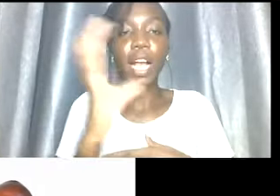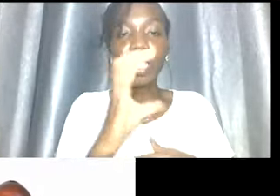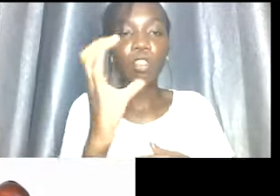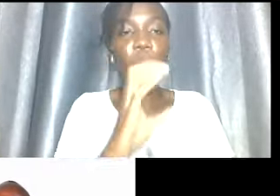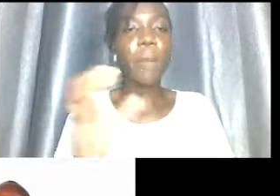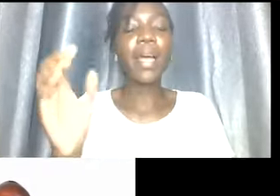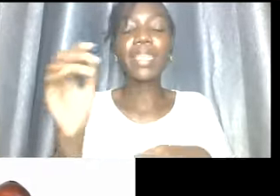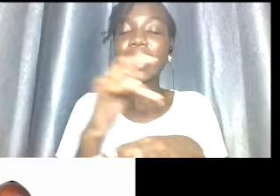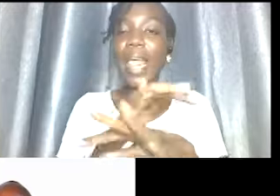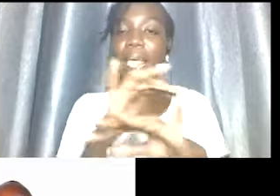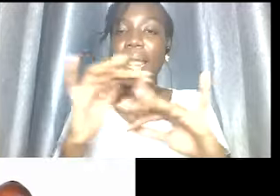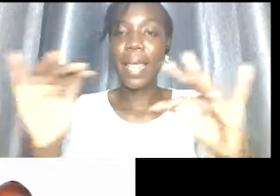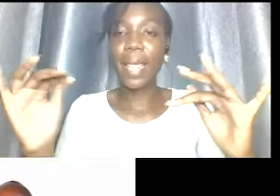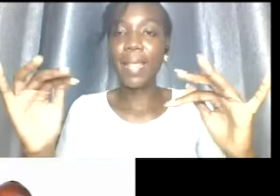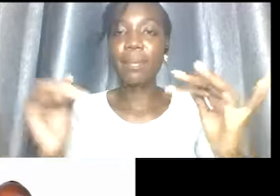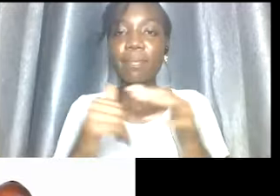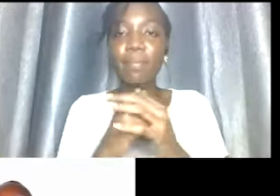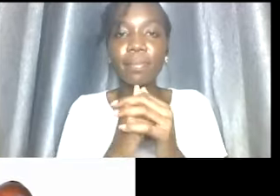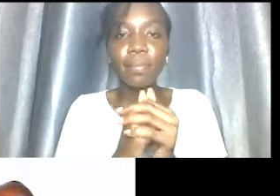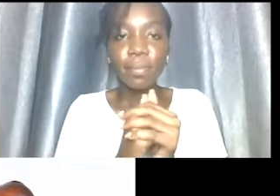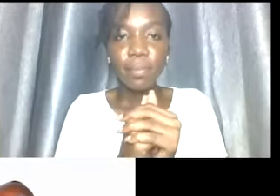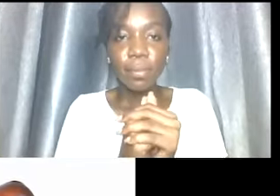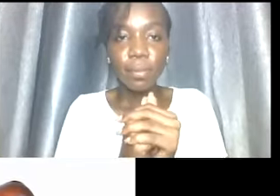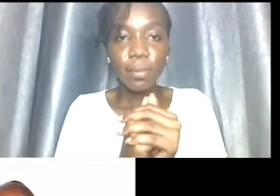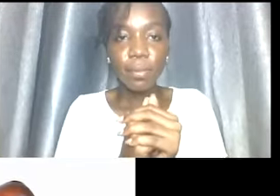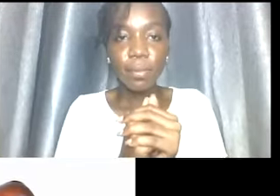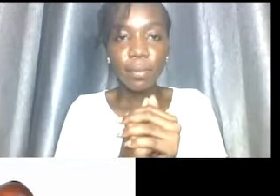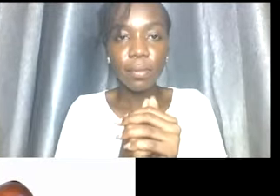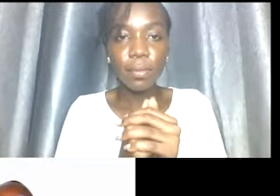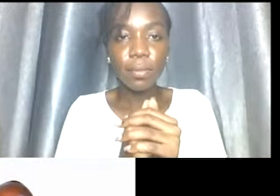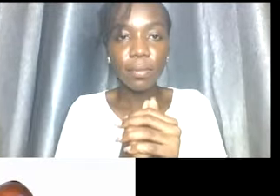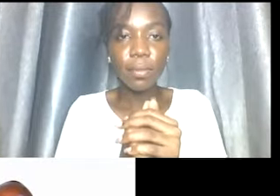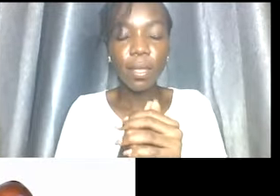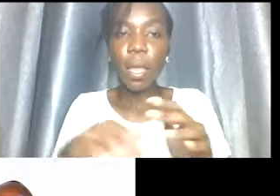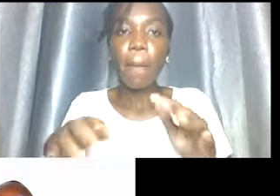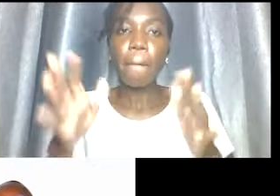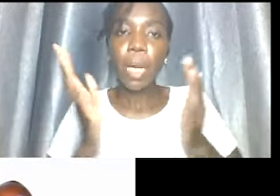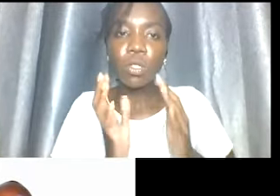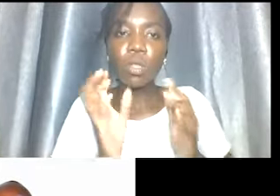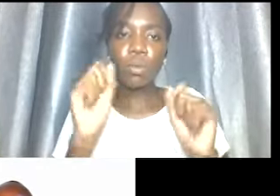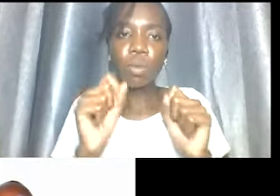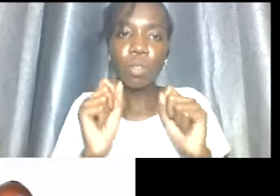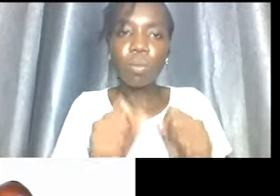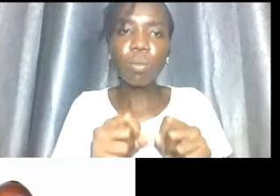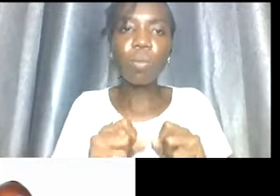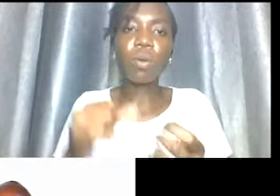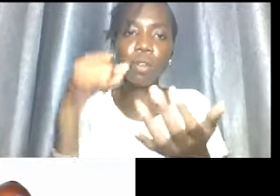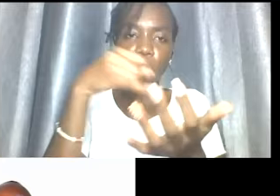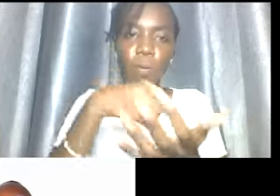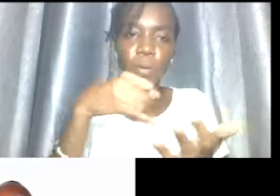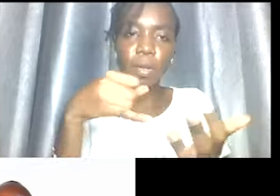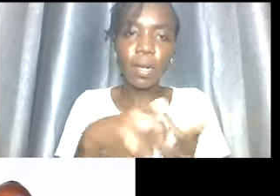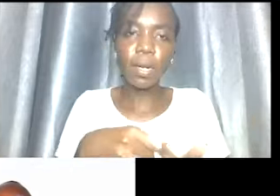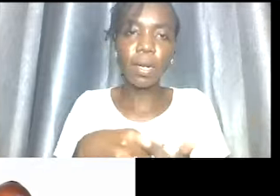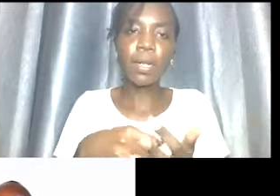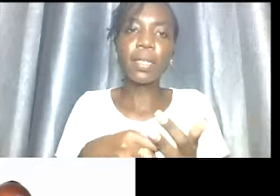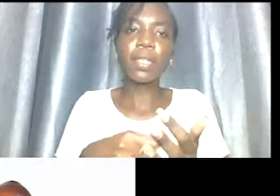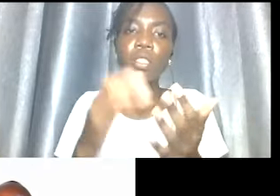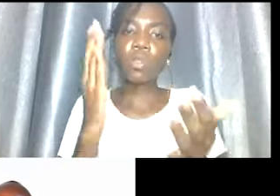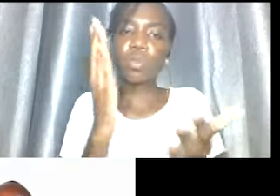trends? No, how does one incorporate the futuristic customer when trends are not